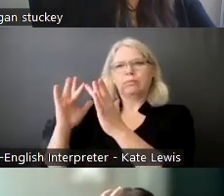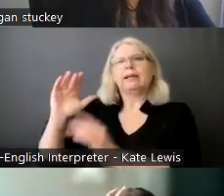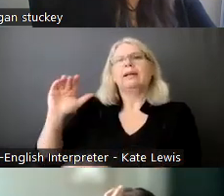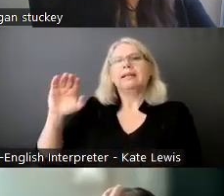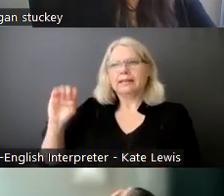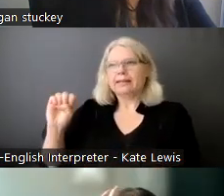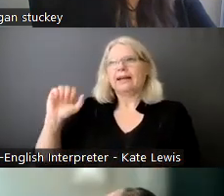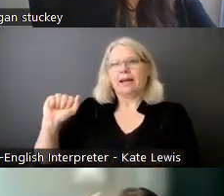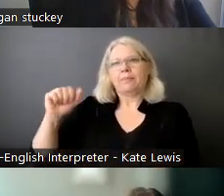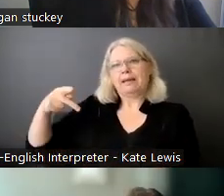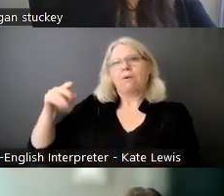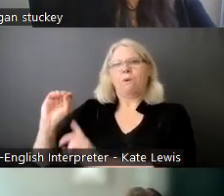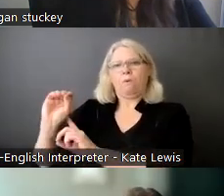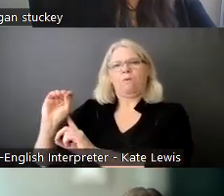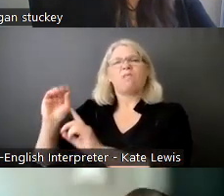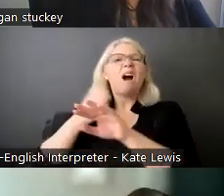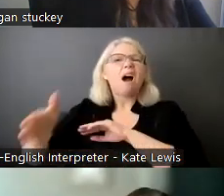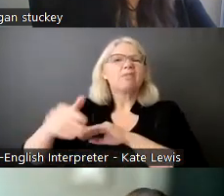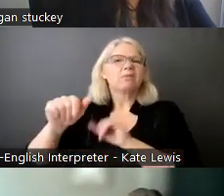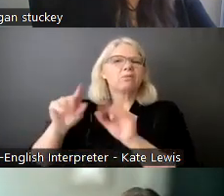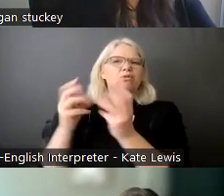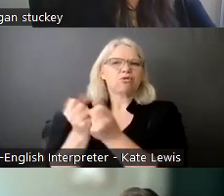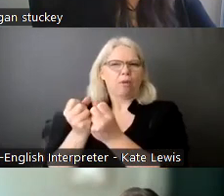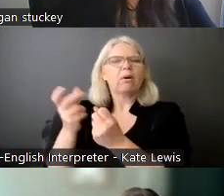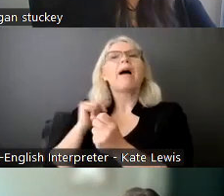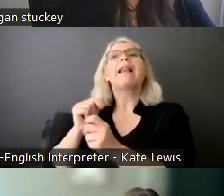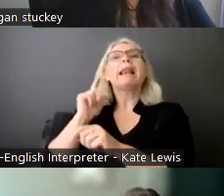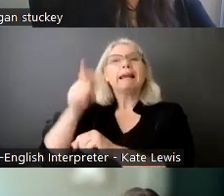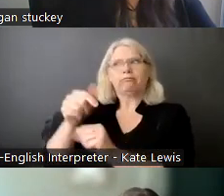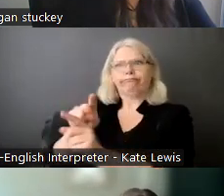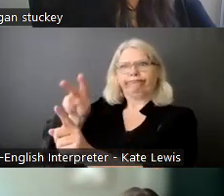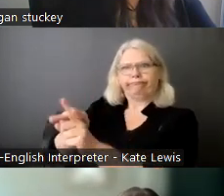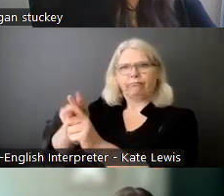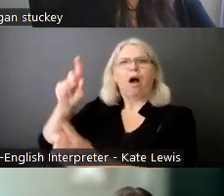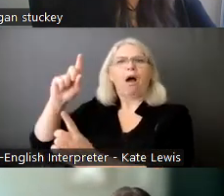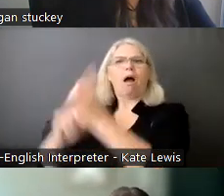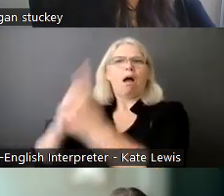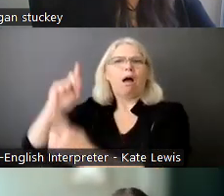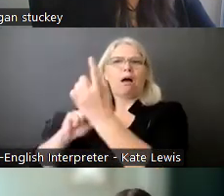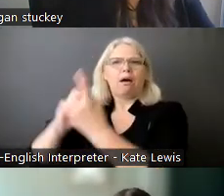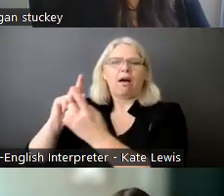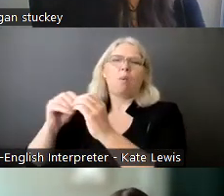the webinar to arrange a confidential conversation so we may further assist you.